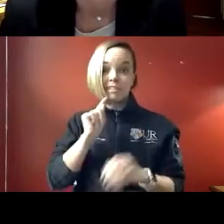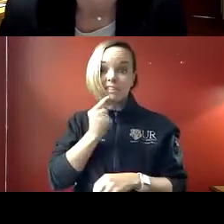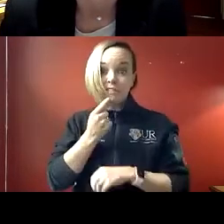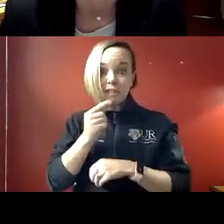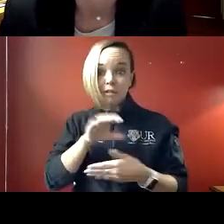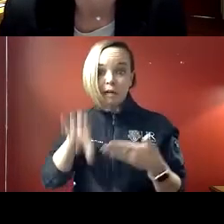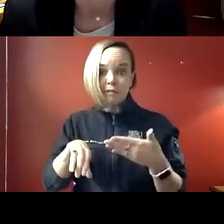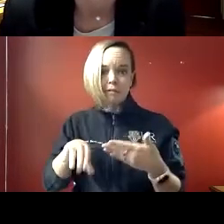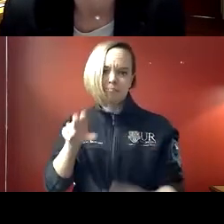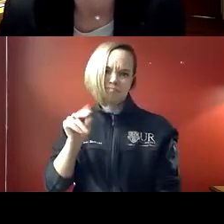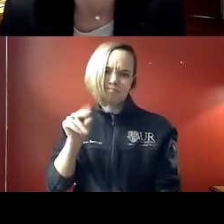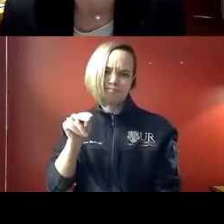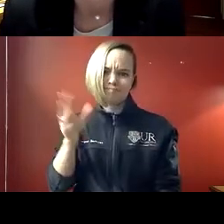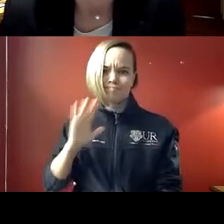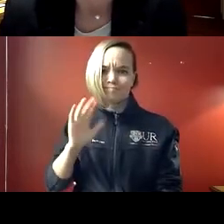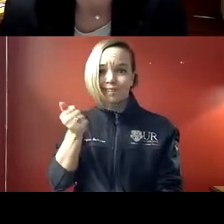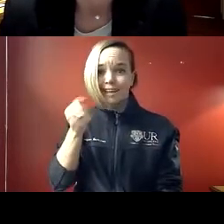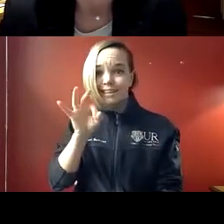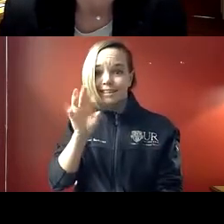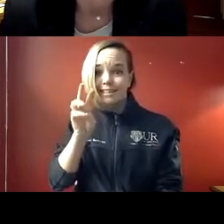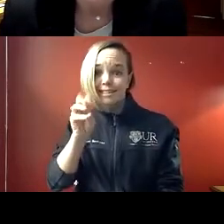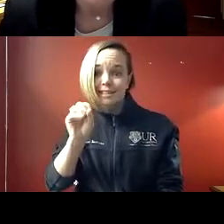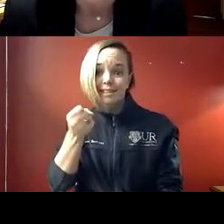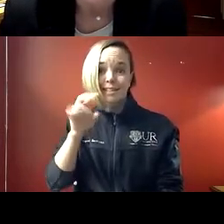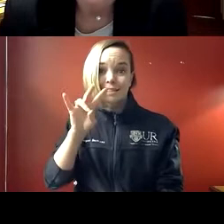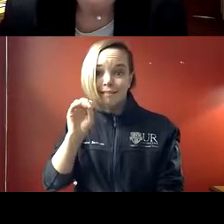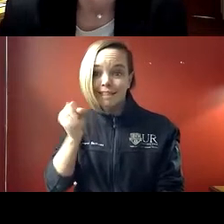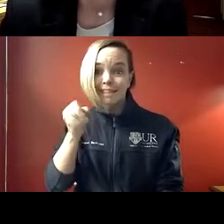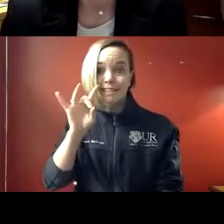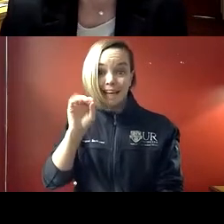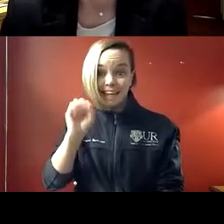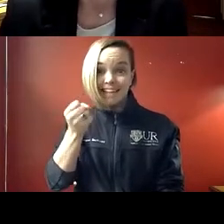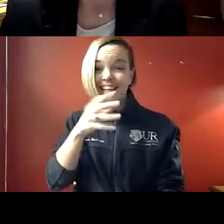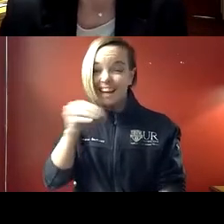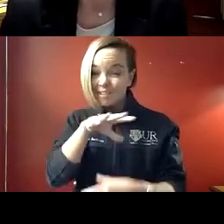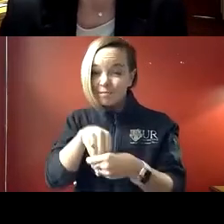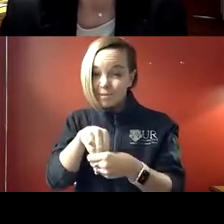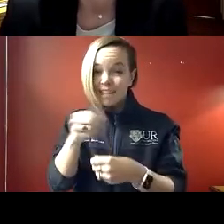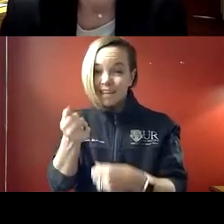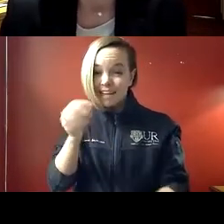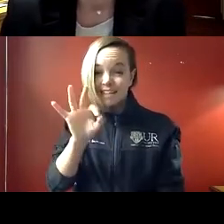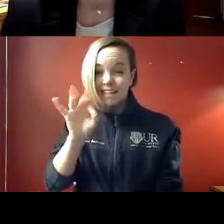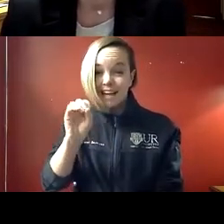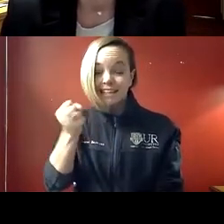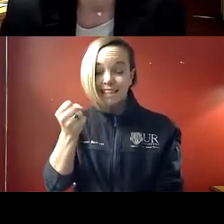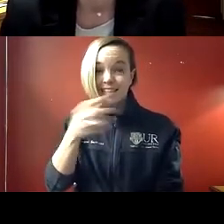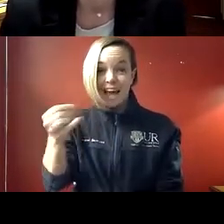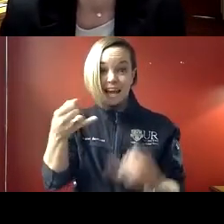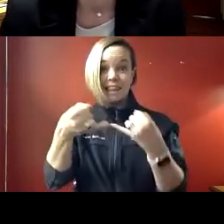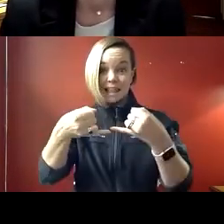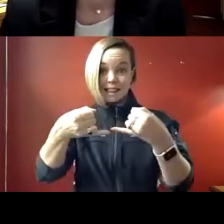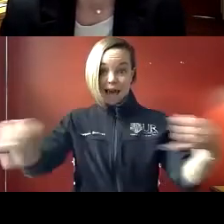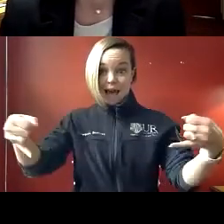the 60s and the 70s, the 80s, even the 90s. And the line has definitely been